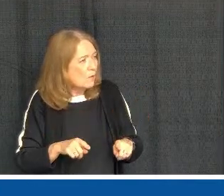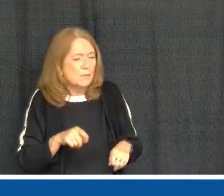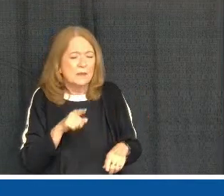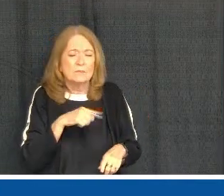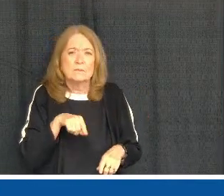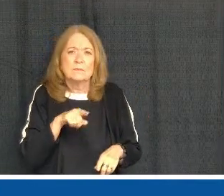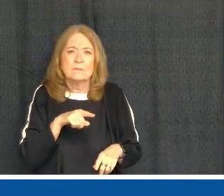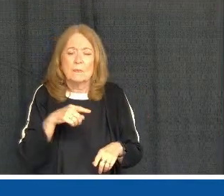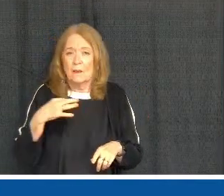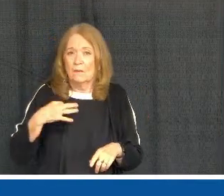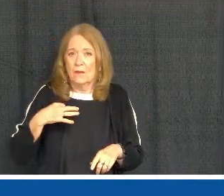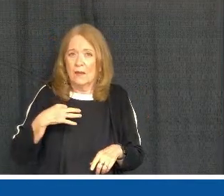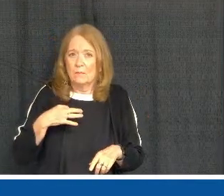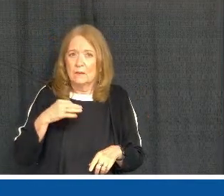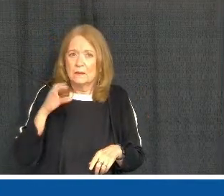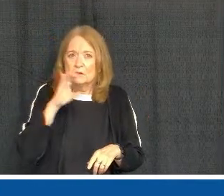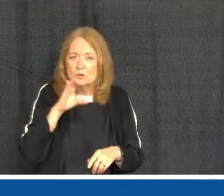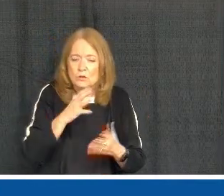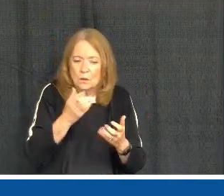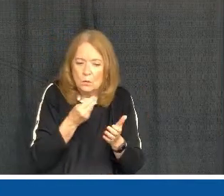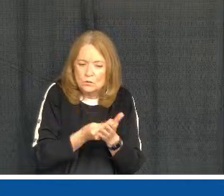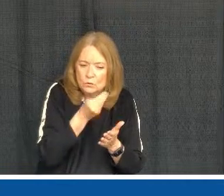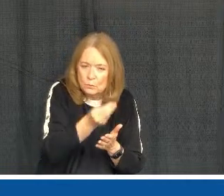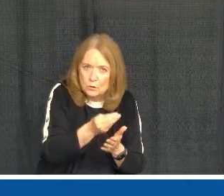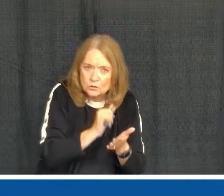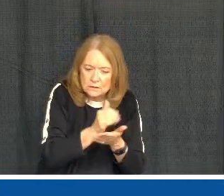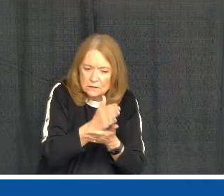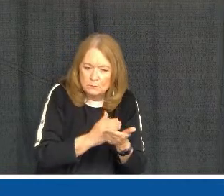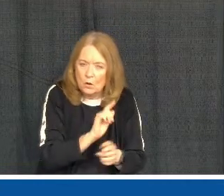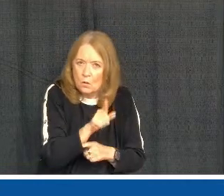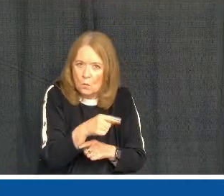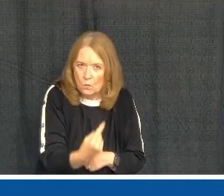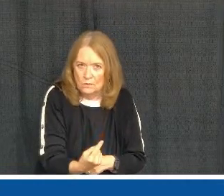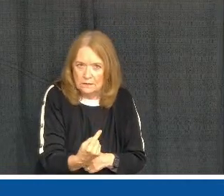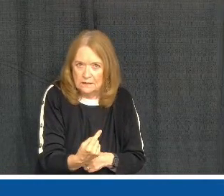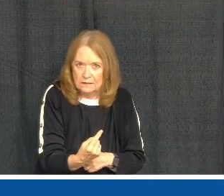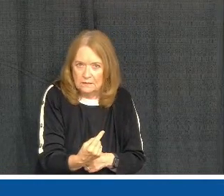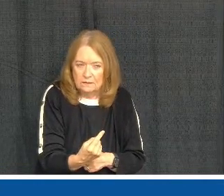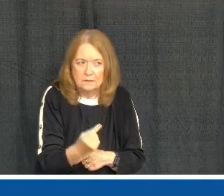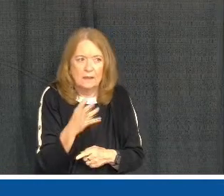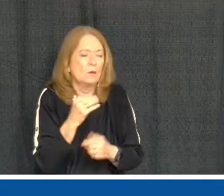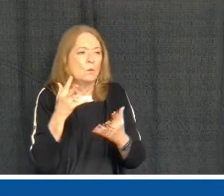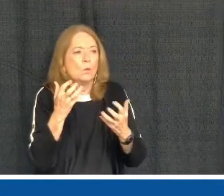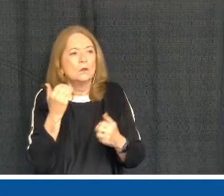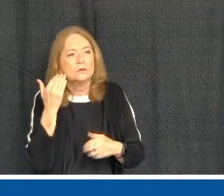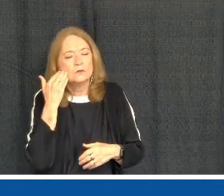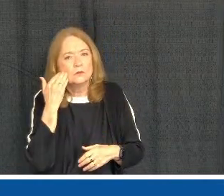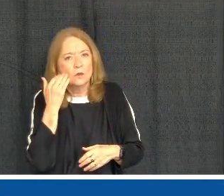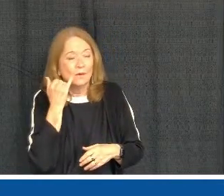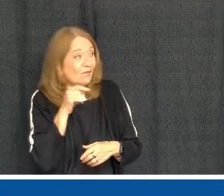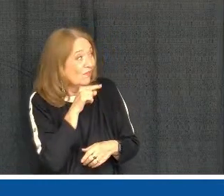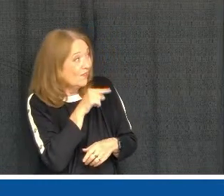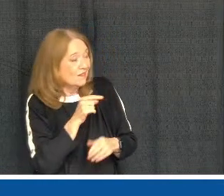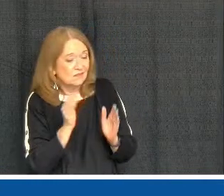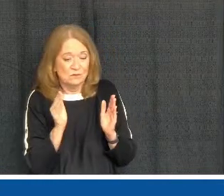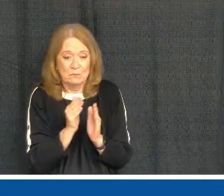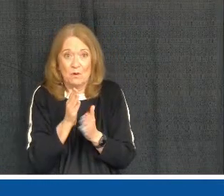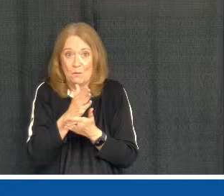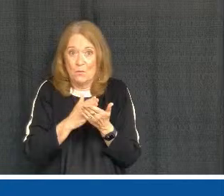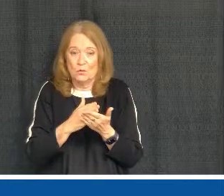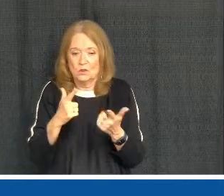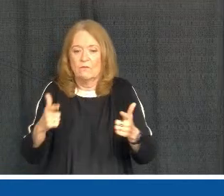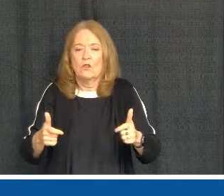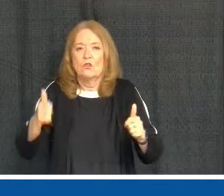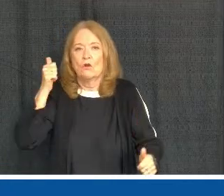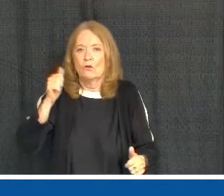the applicant is looking to purchase this portion only, and I think it's important to note this is a small portion of a larger